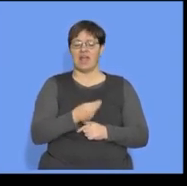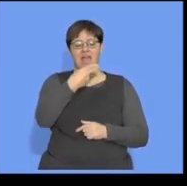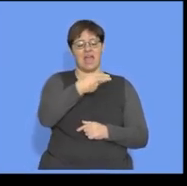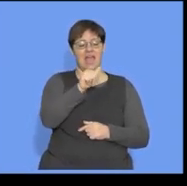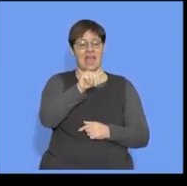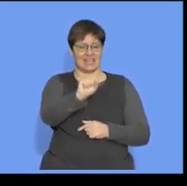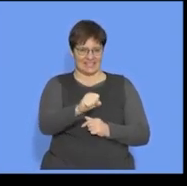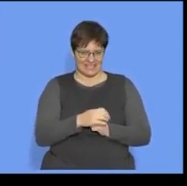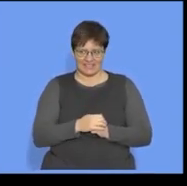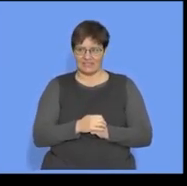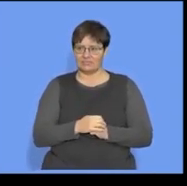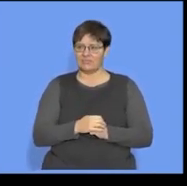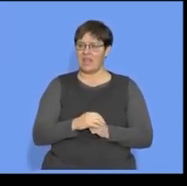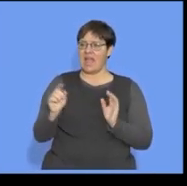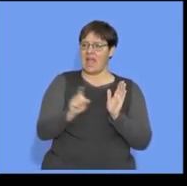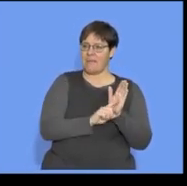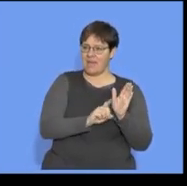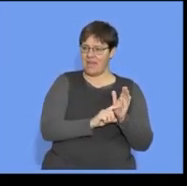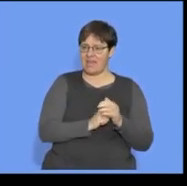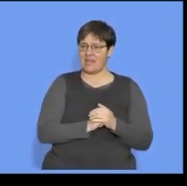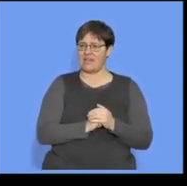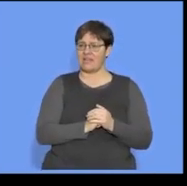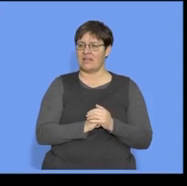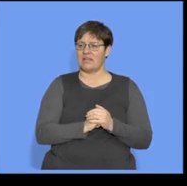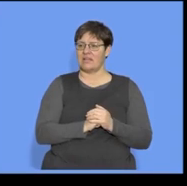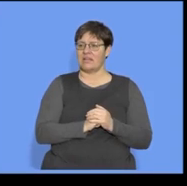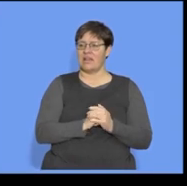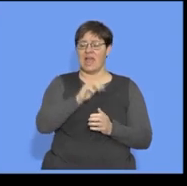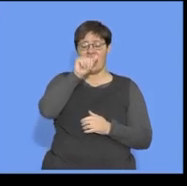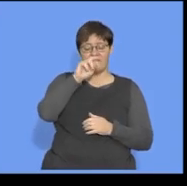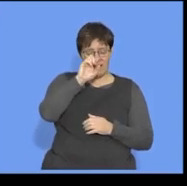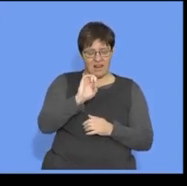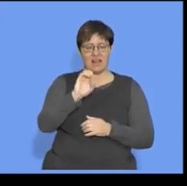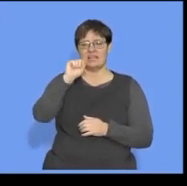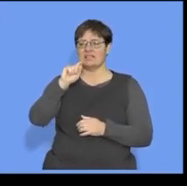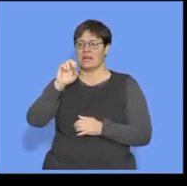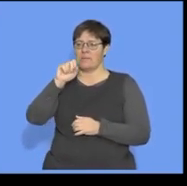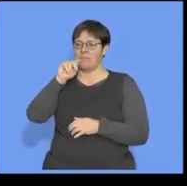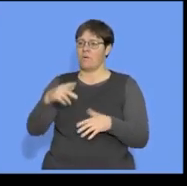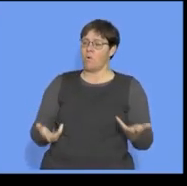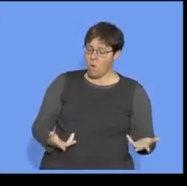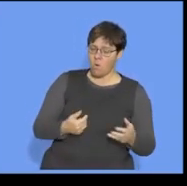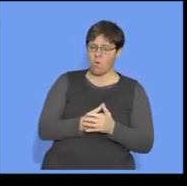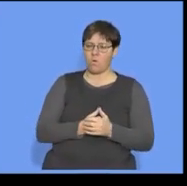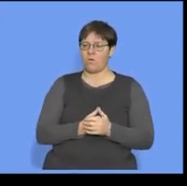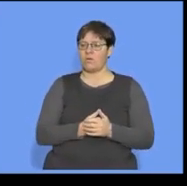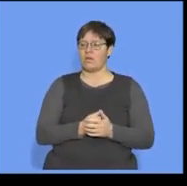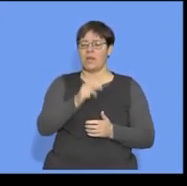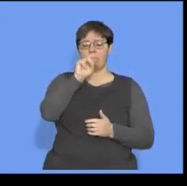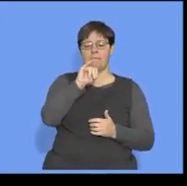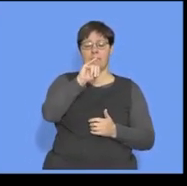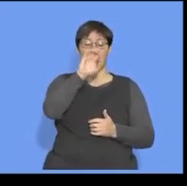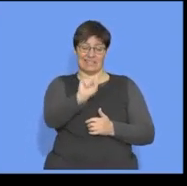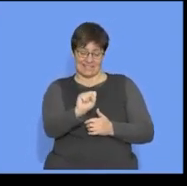language, you say has, which is the hammer, the anvil, and the stirrup. Or you may say